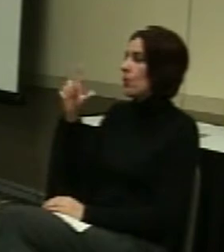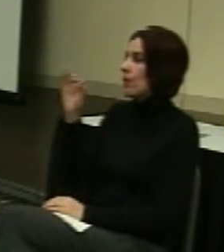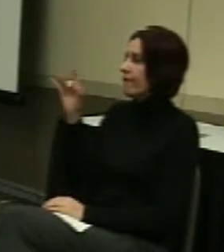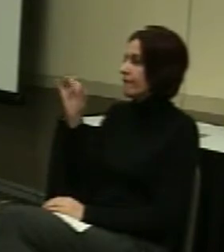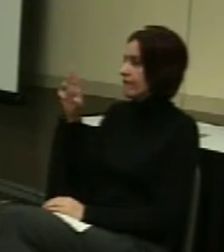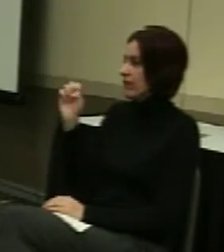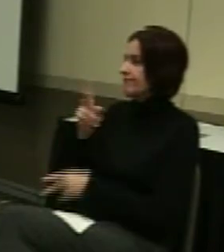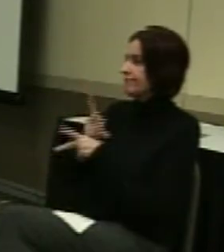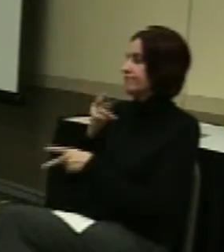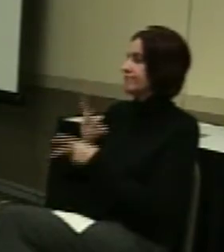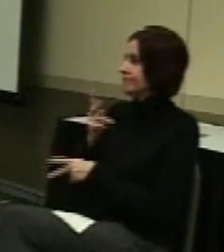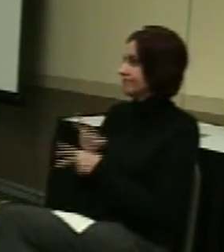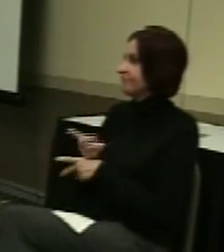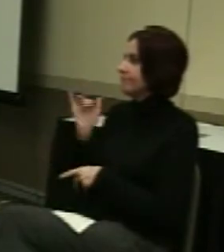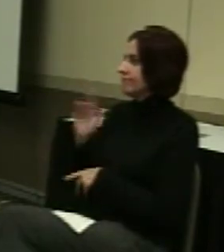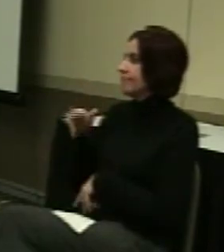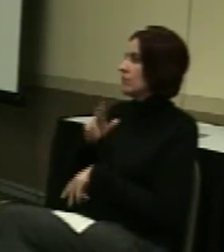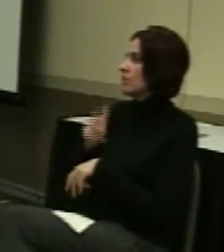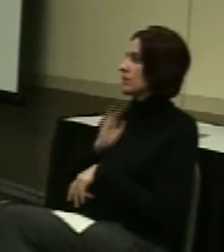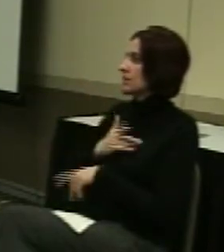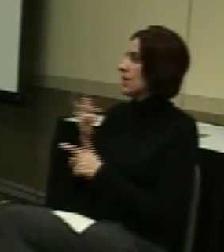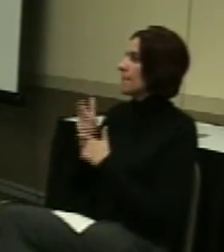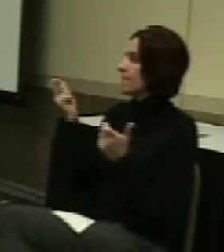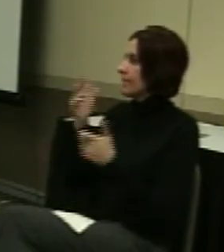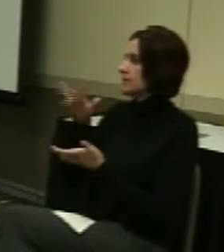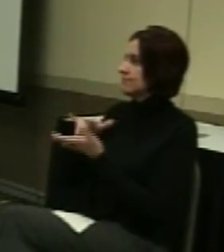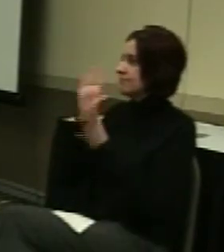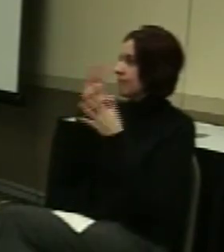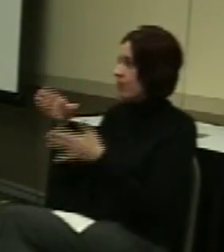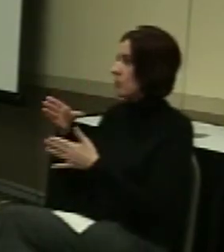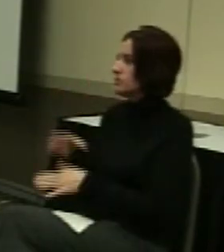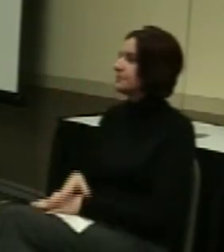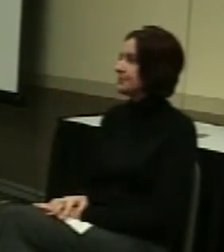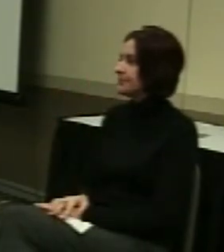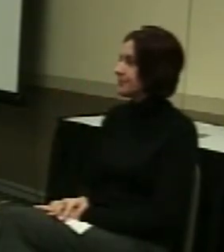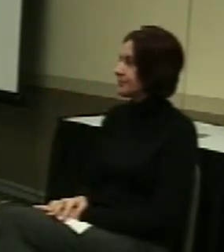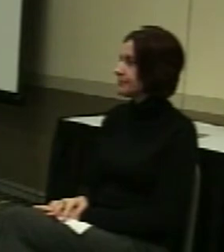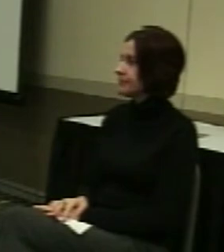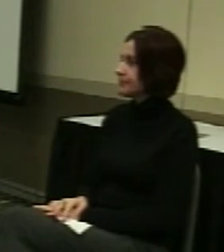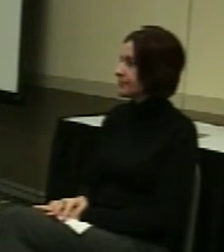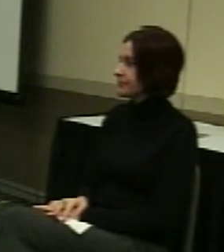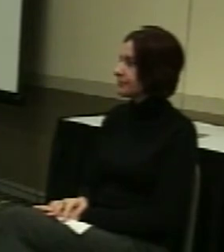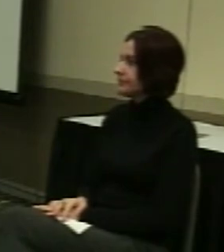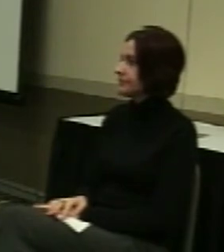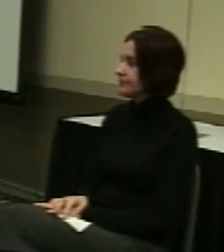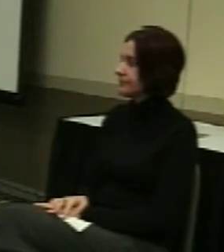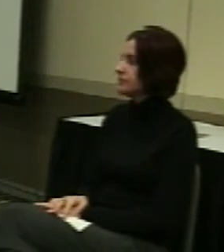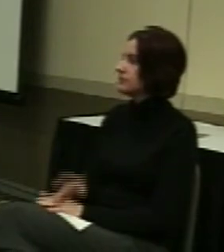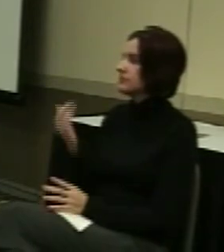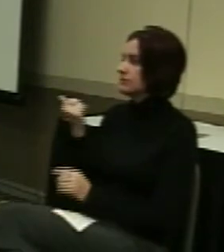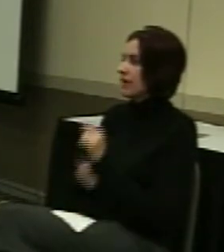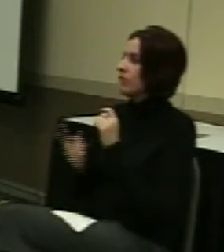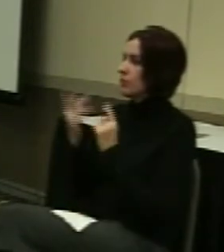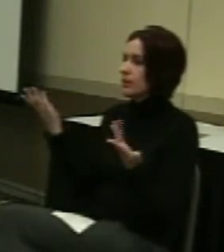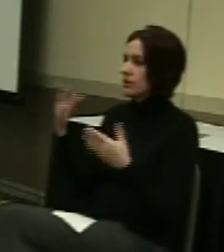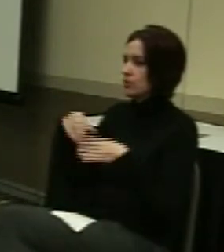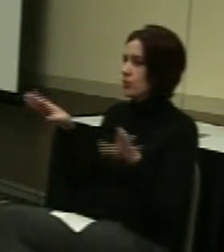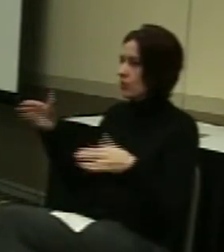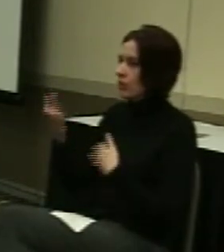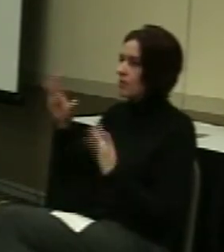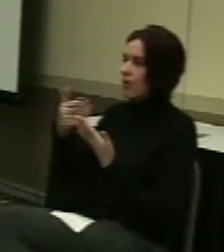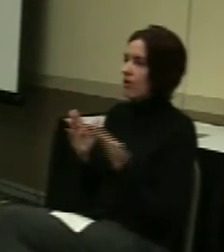indeed our huge, huge and central focus, right? All together in this room and beyond, and all your